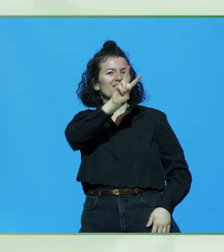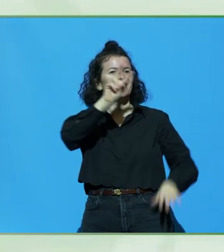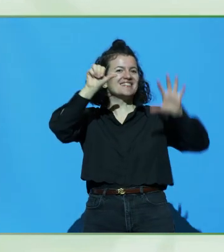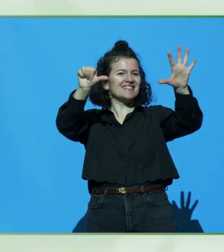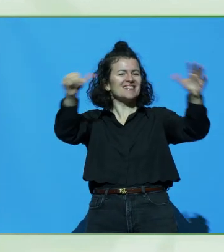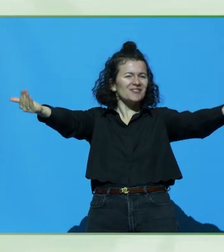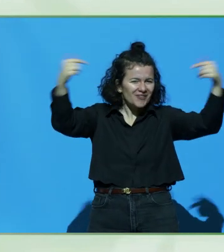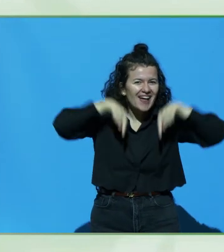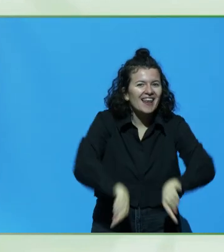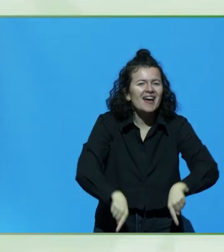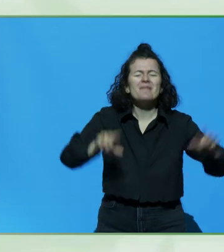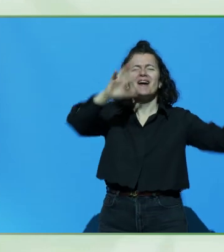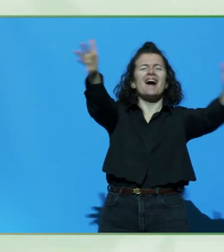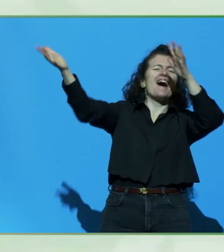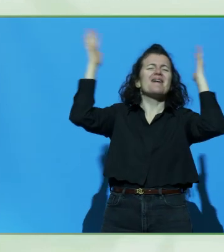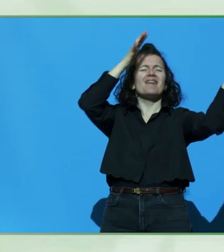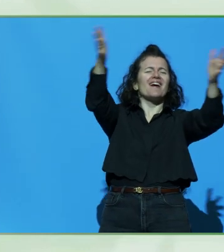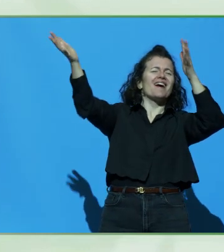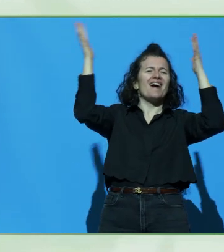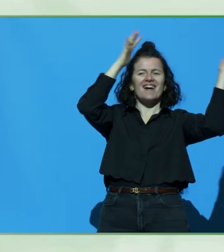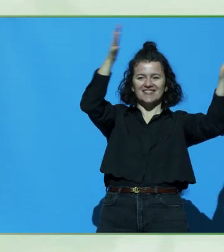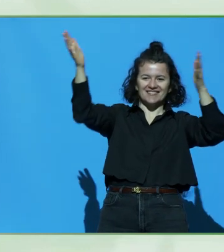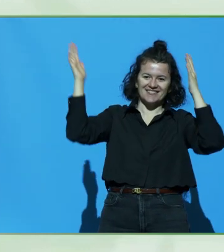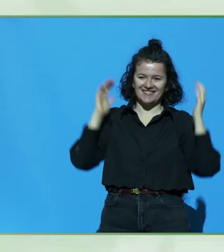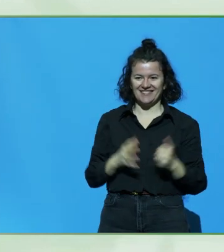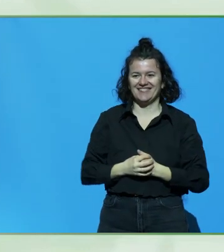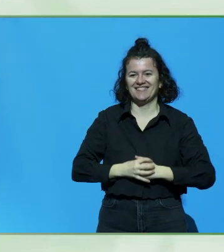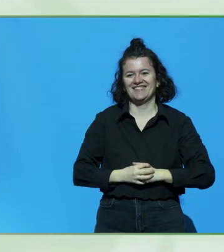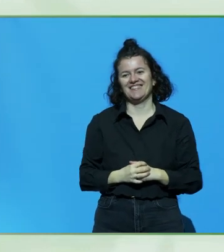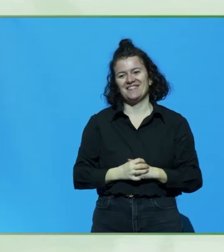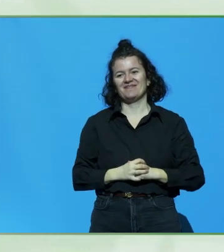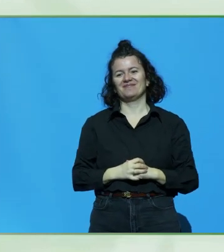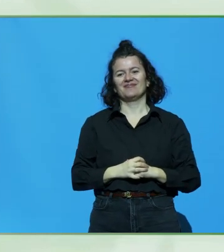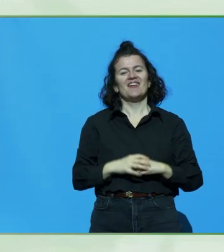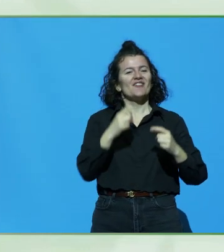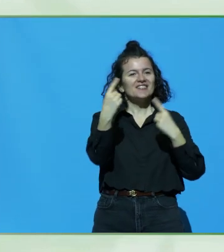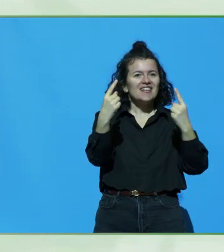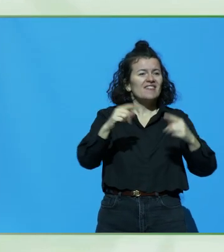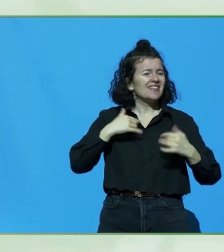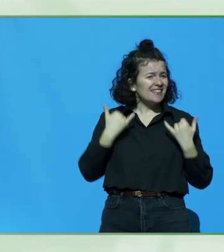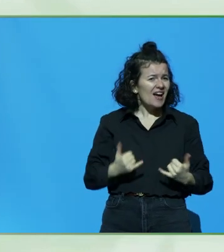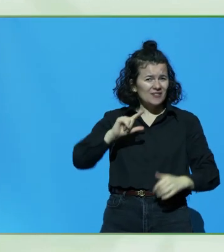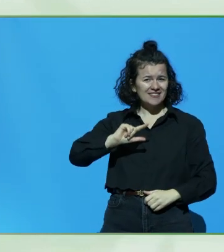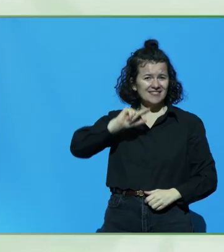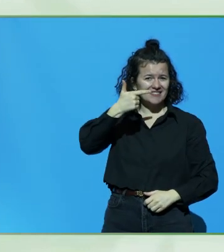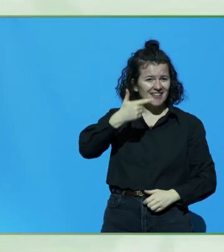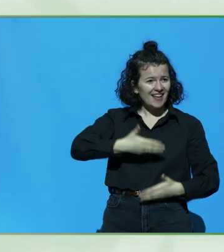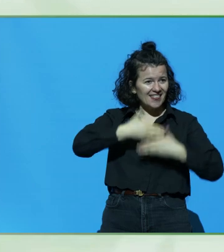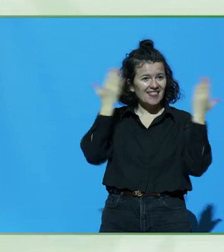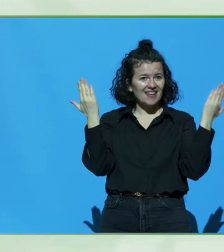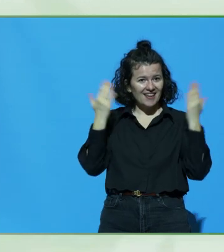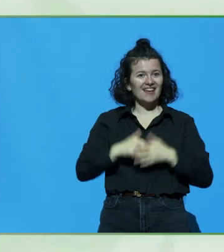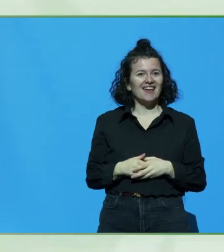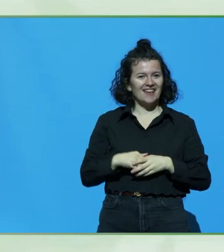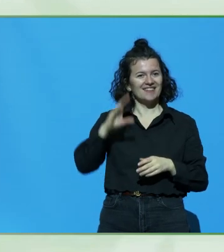big applause for yourself. Yay! Second day. Second day. Good morning. How, Emily?